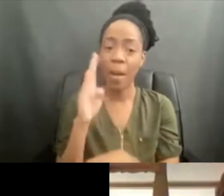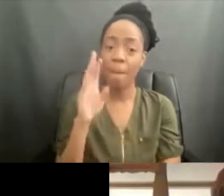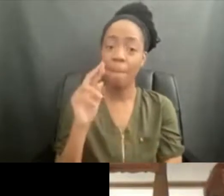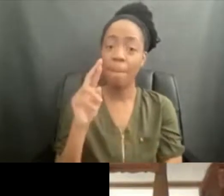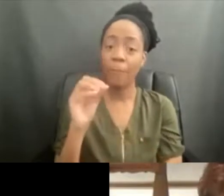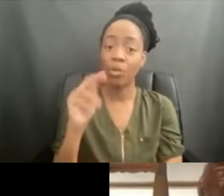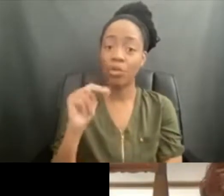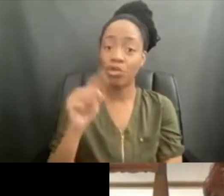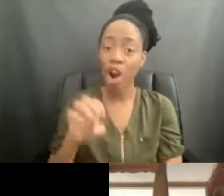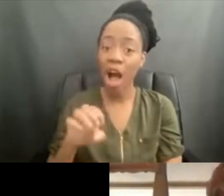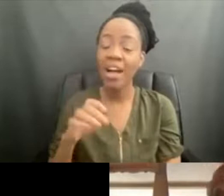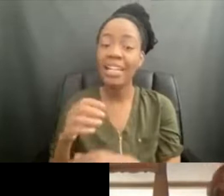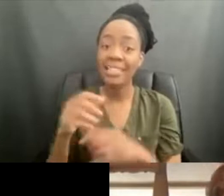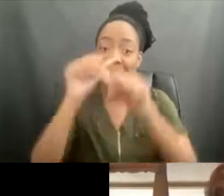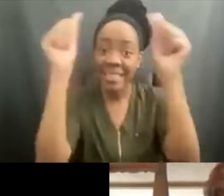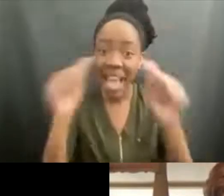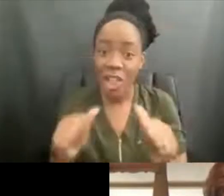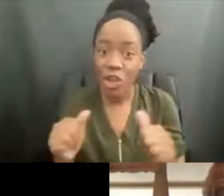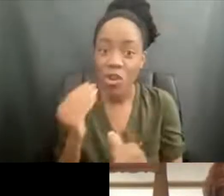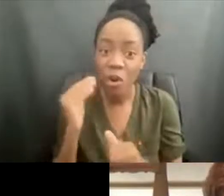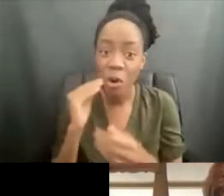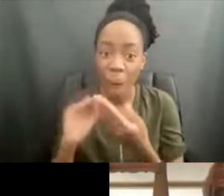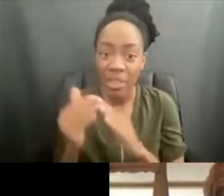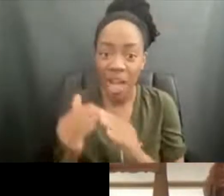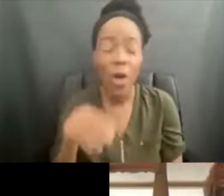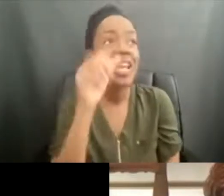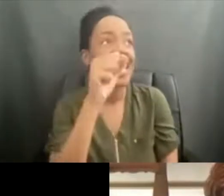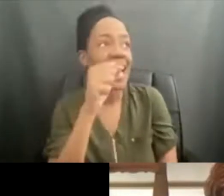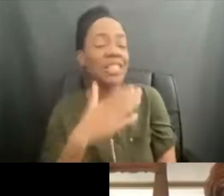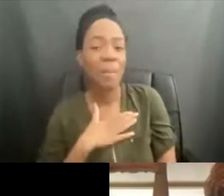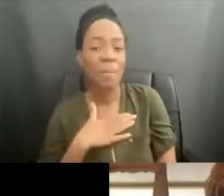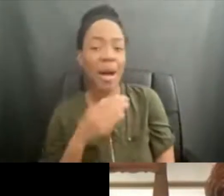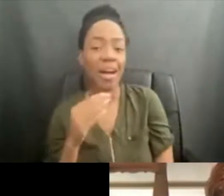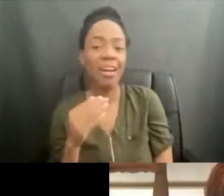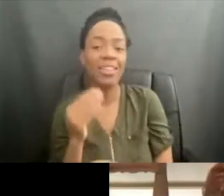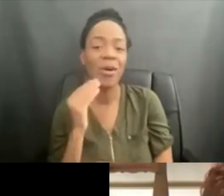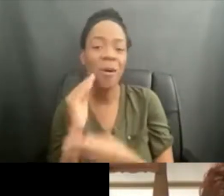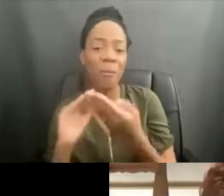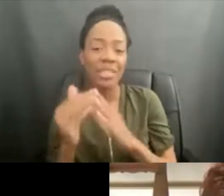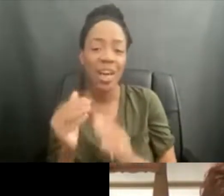Oh, I did. My hometown is Albert Lea, Minnesota,